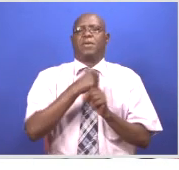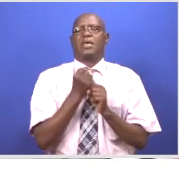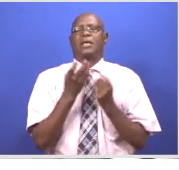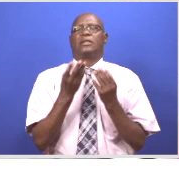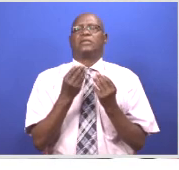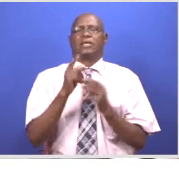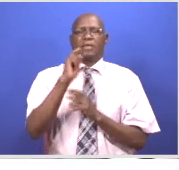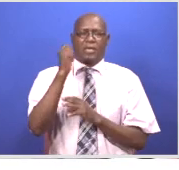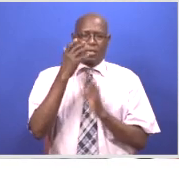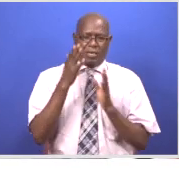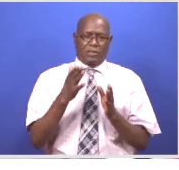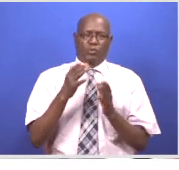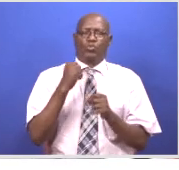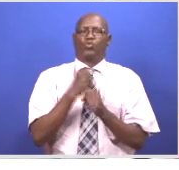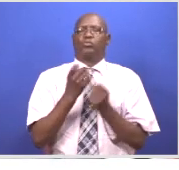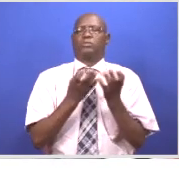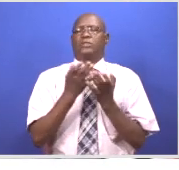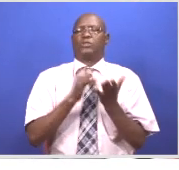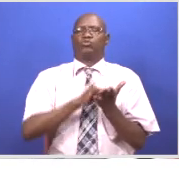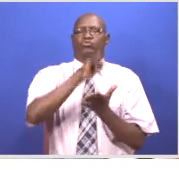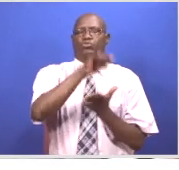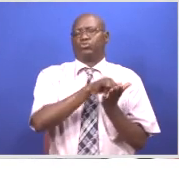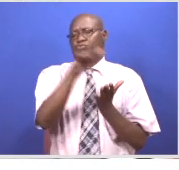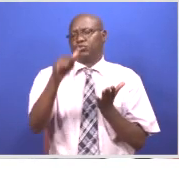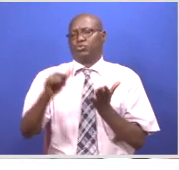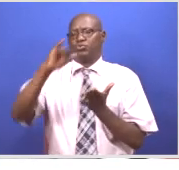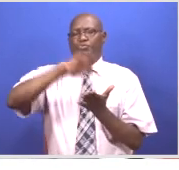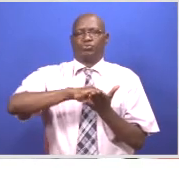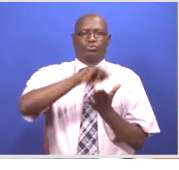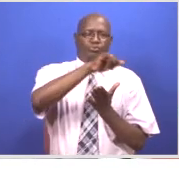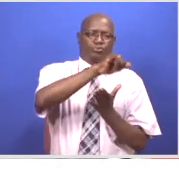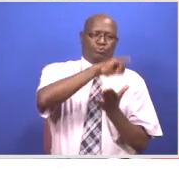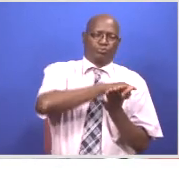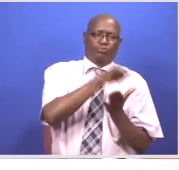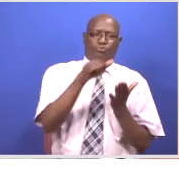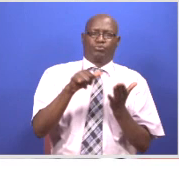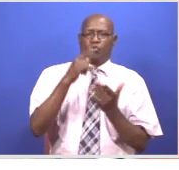for Kenyans to do business, to make it easier for